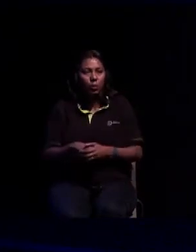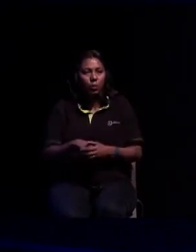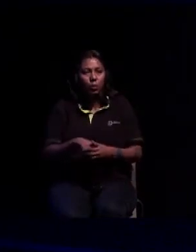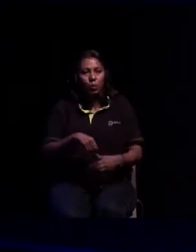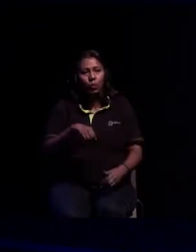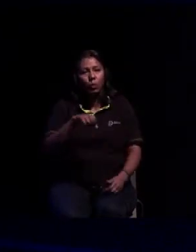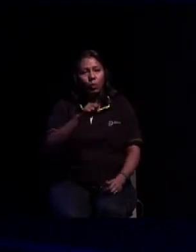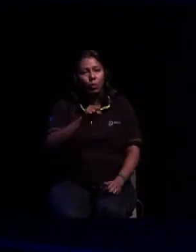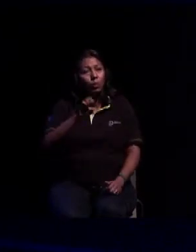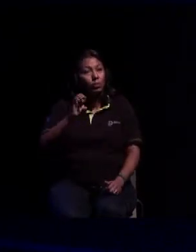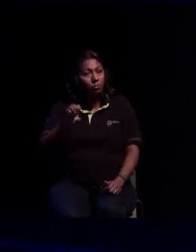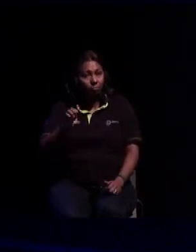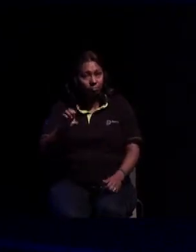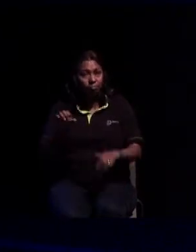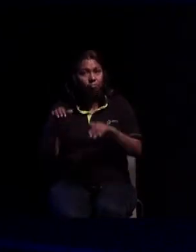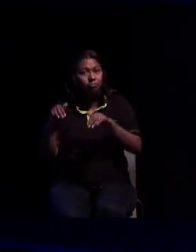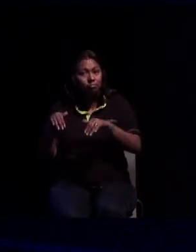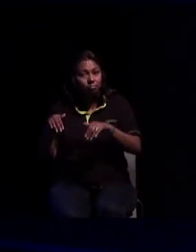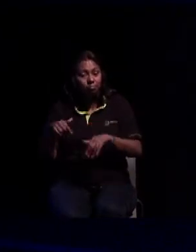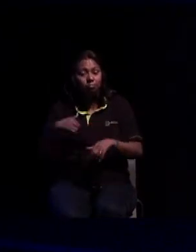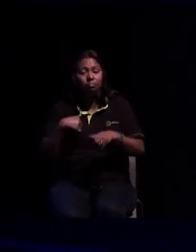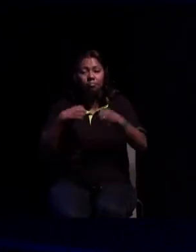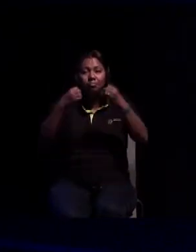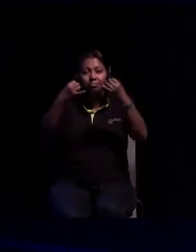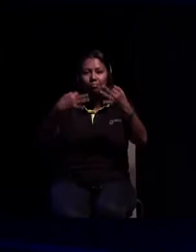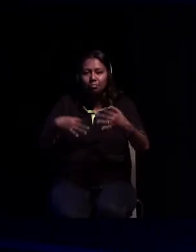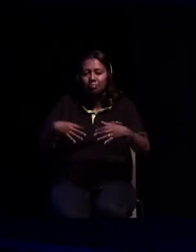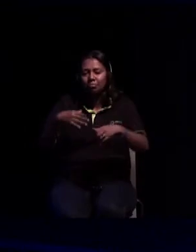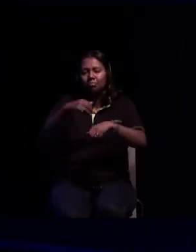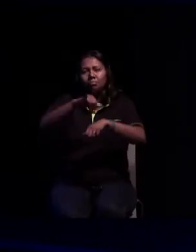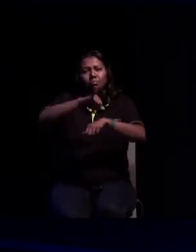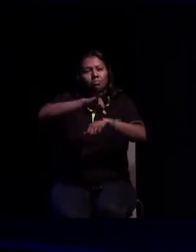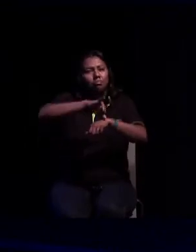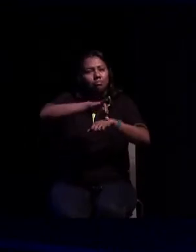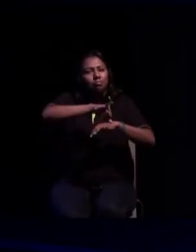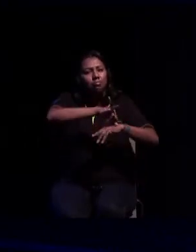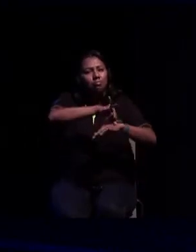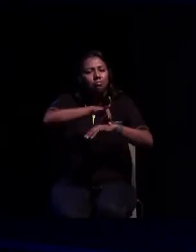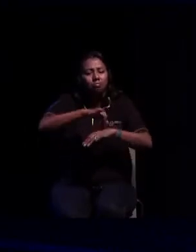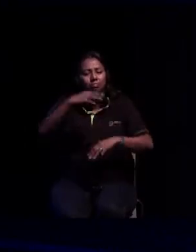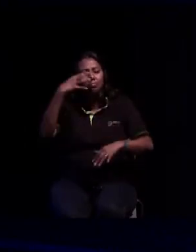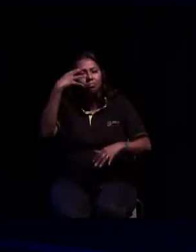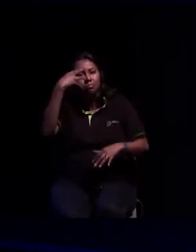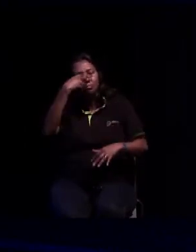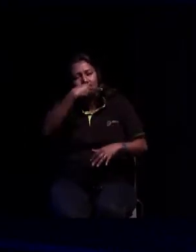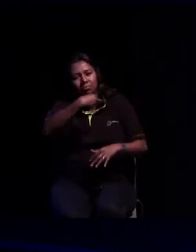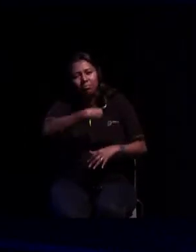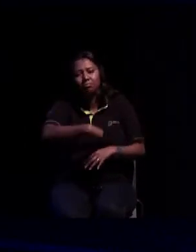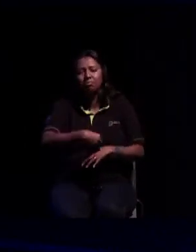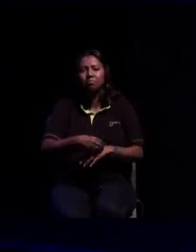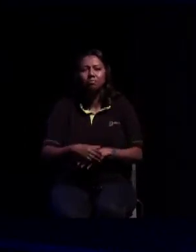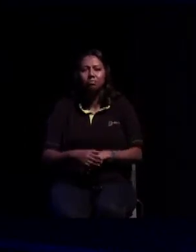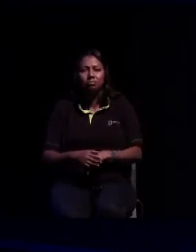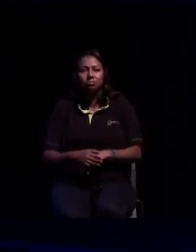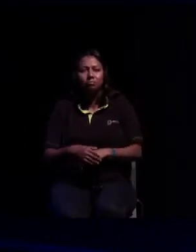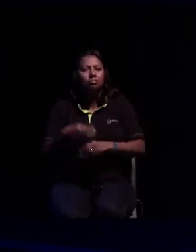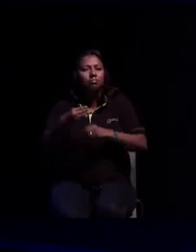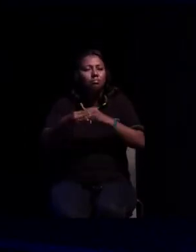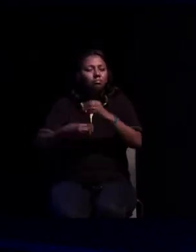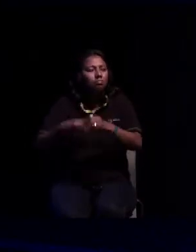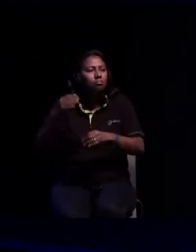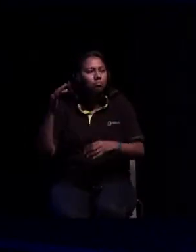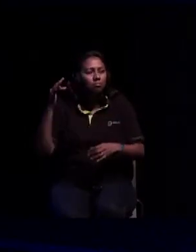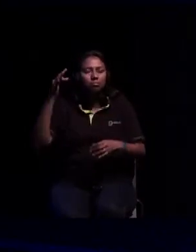how this beautiful island is having its whole trajectory of its future, and I'm going to use evocative words, these are